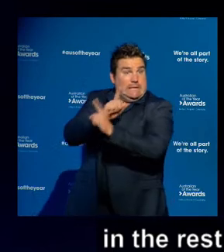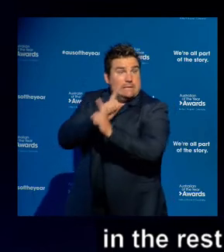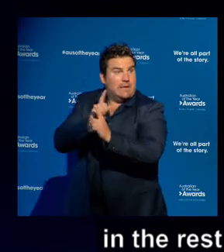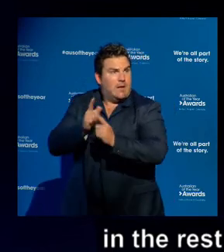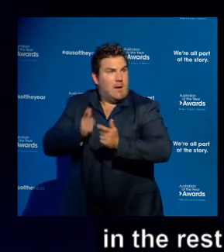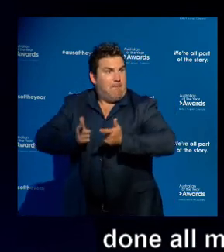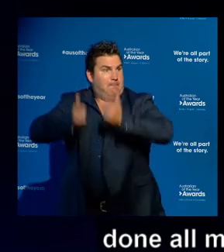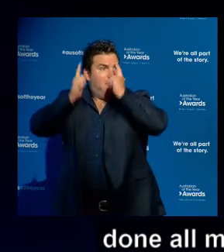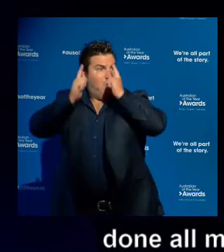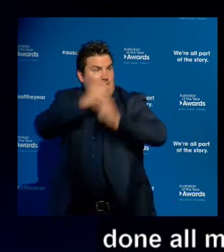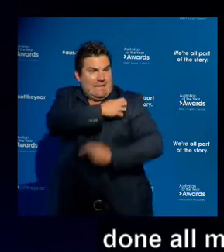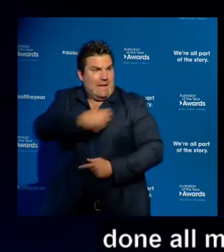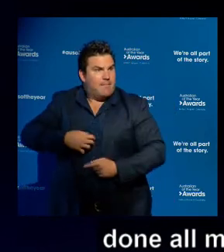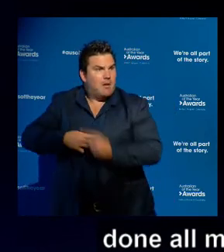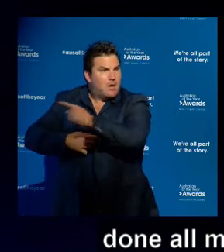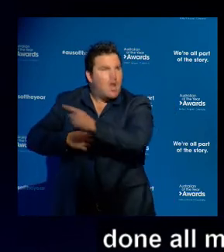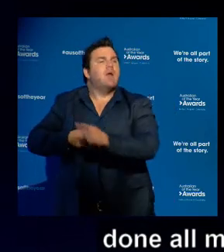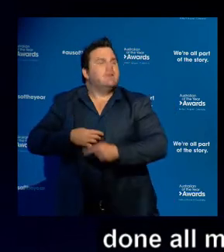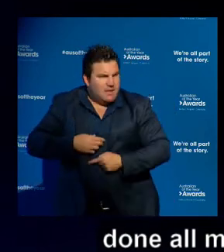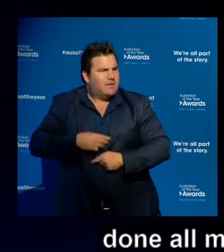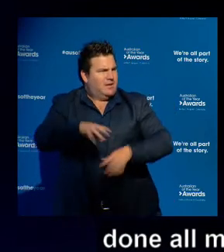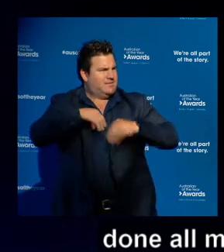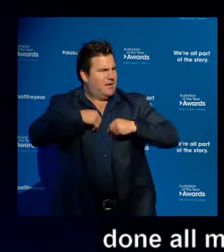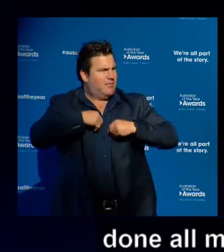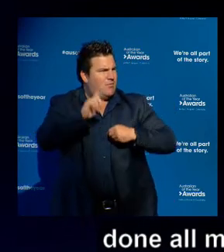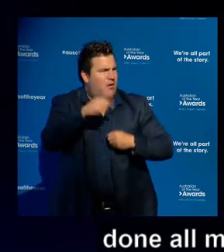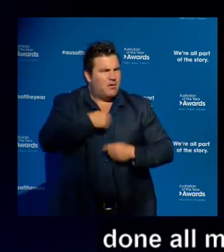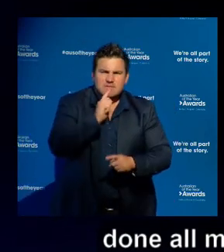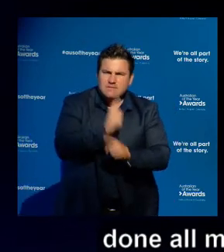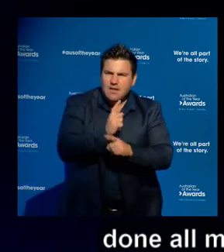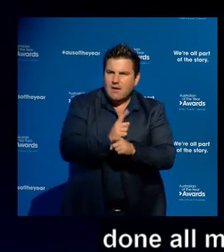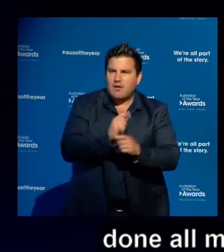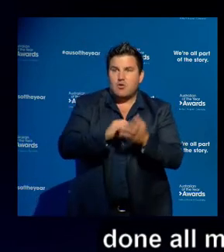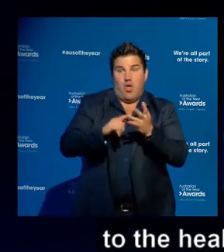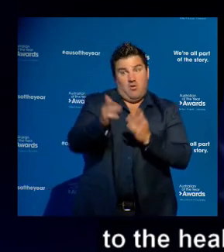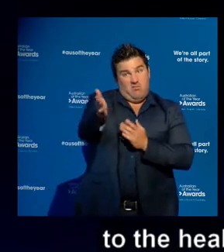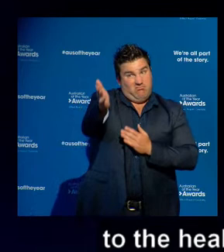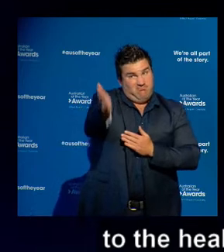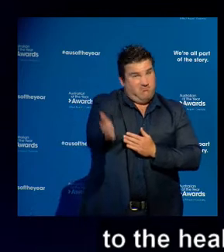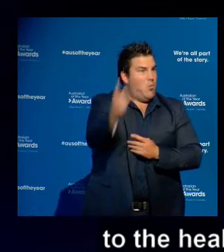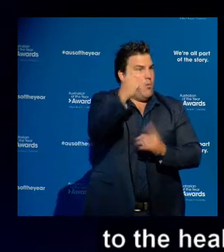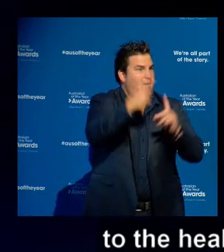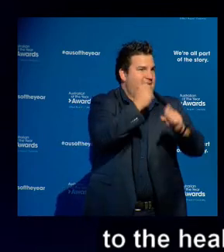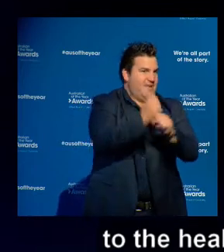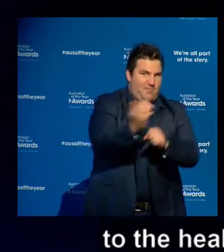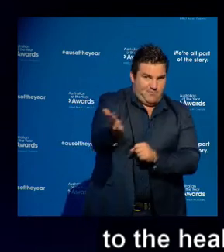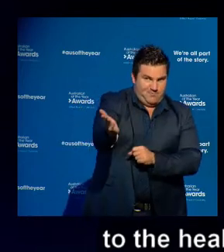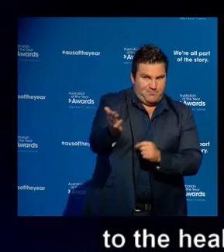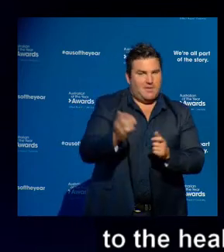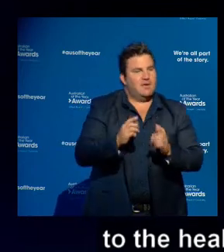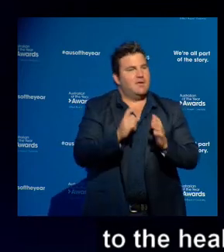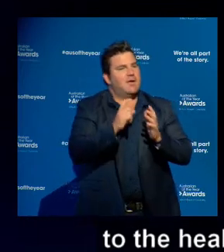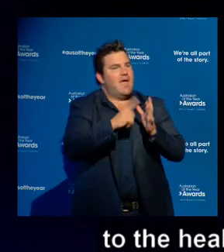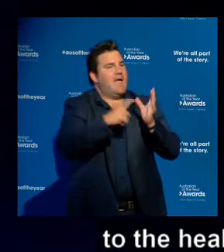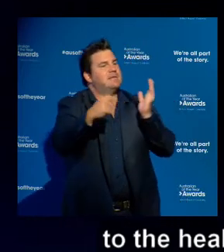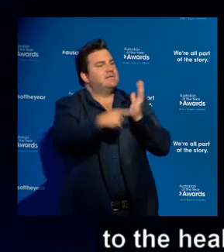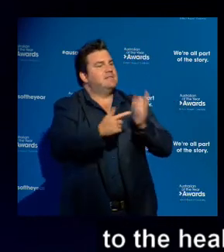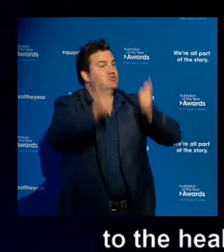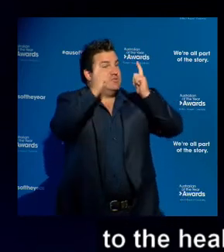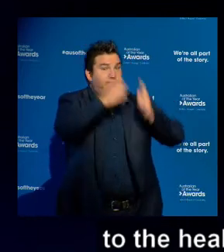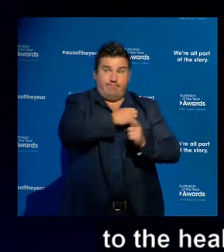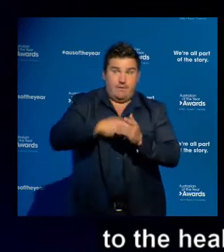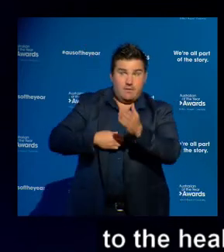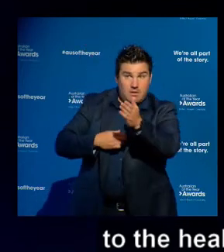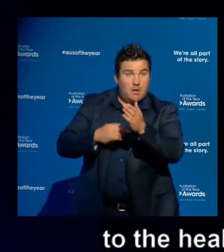advice. That has been the most, and you've got one of the best of them in the room here, our leader, who was